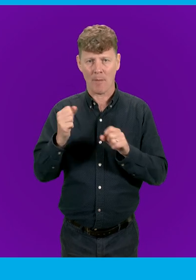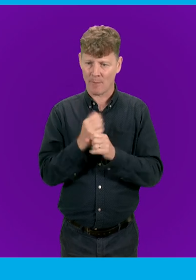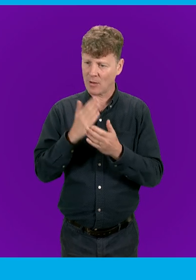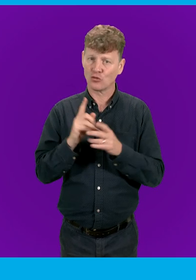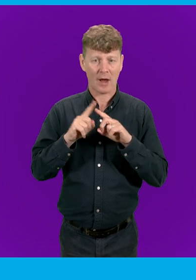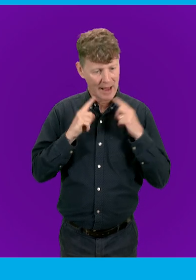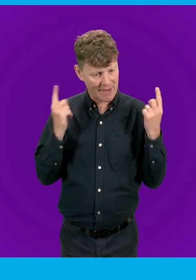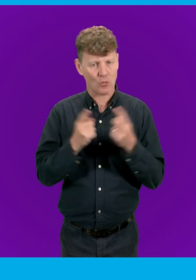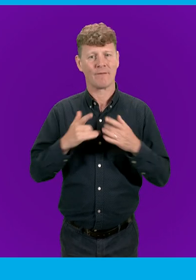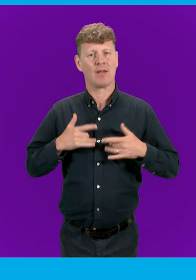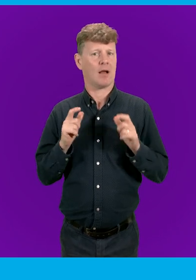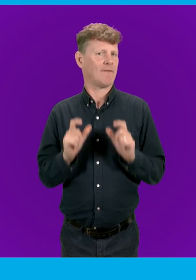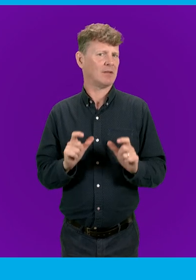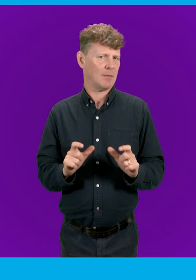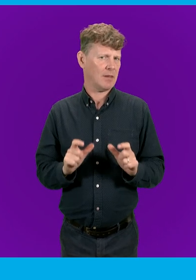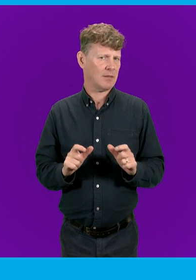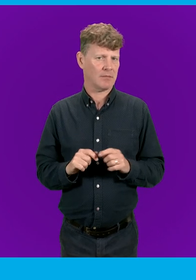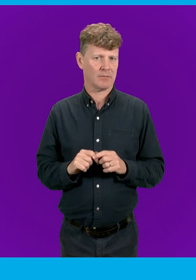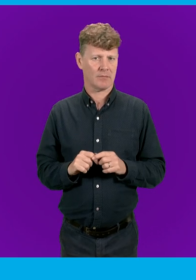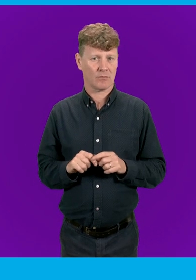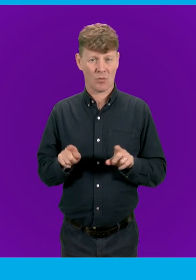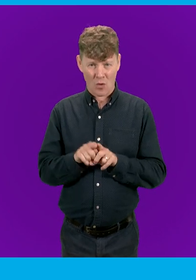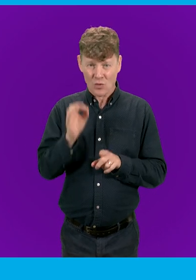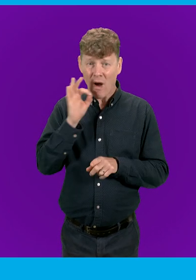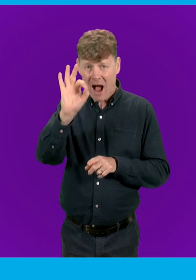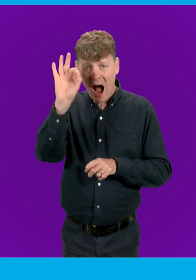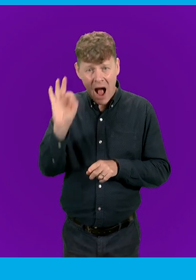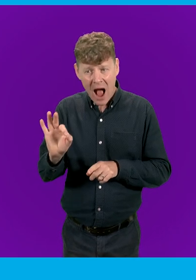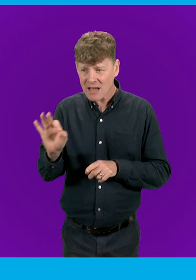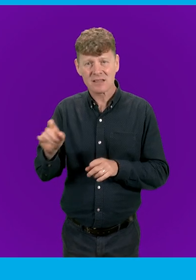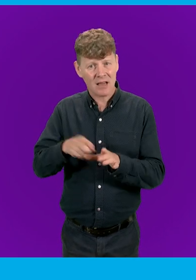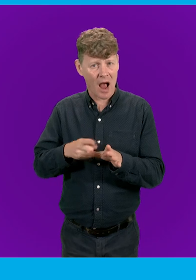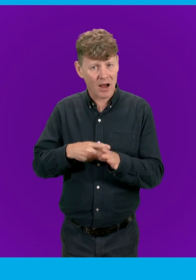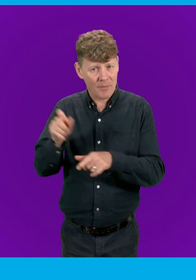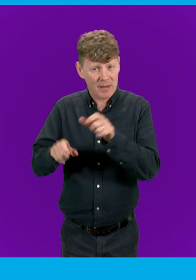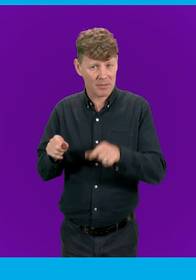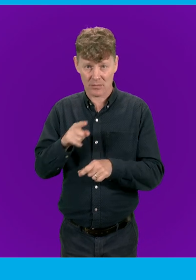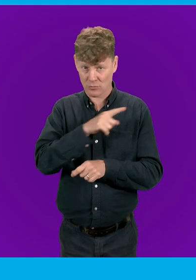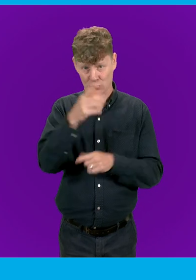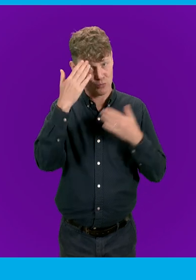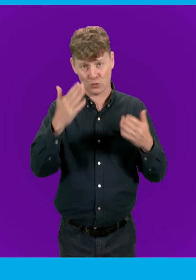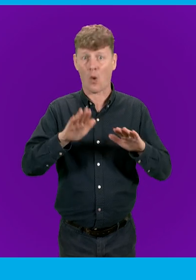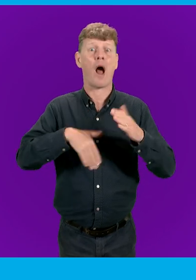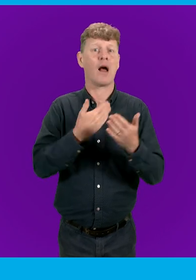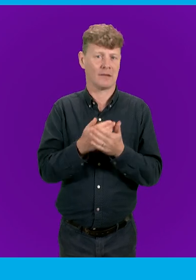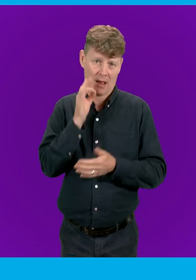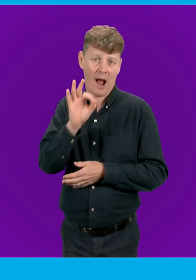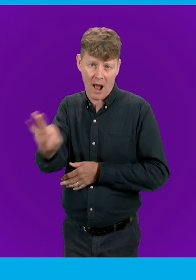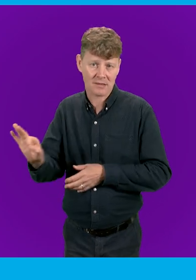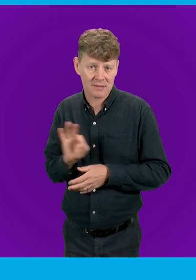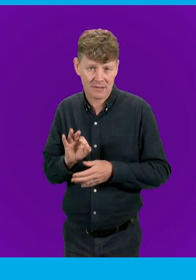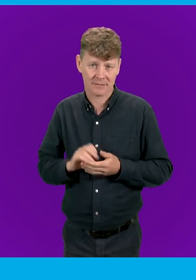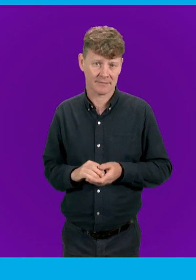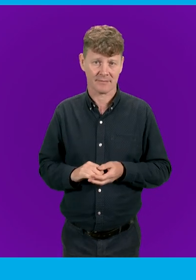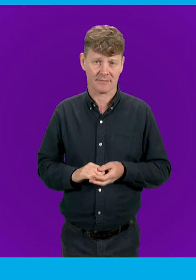comfortable, but also ask young people. Like, you won't know unless you ask them. See where you feel